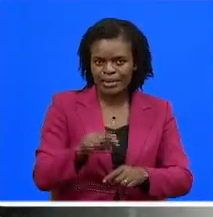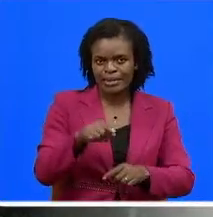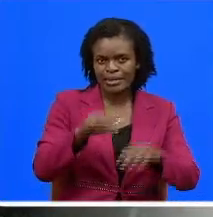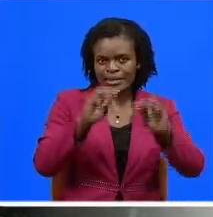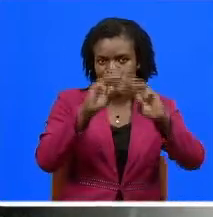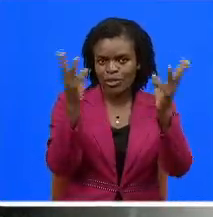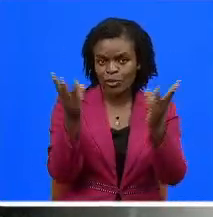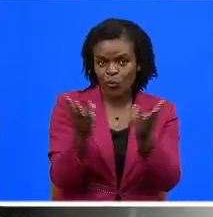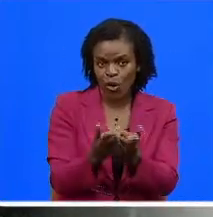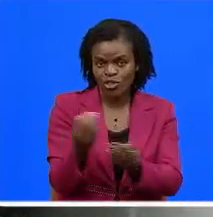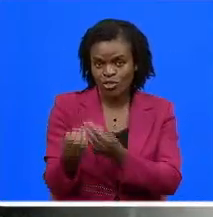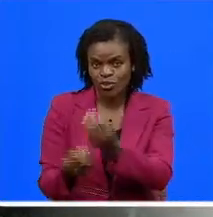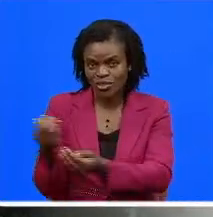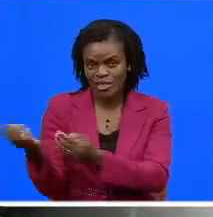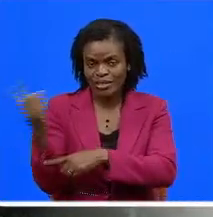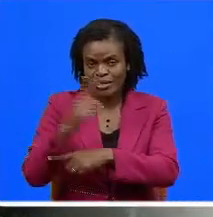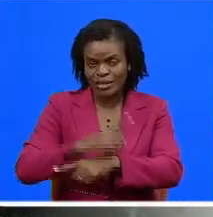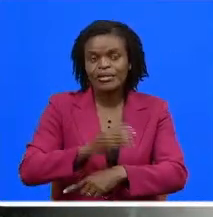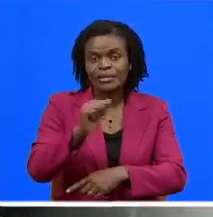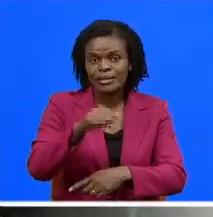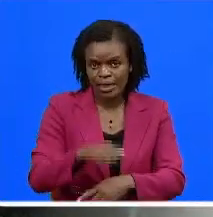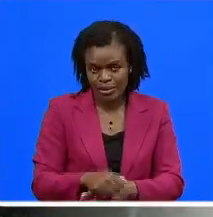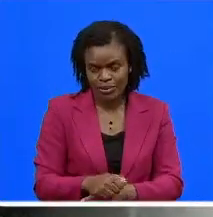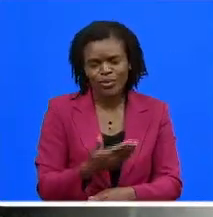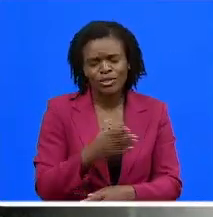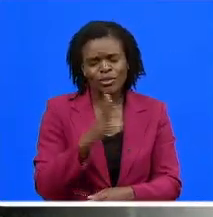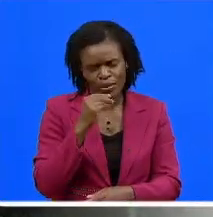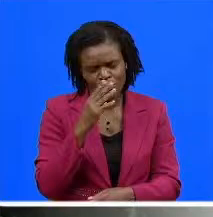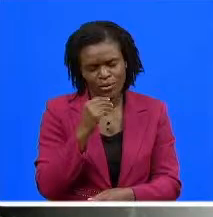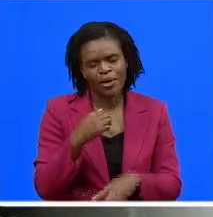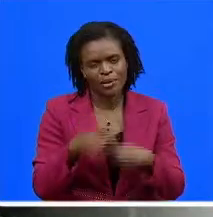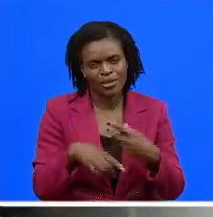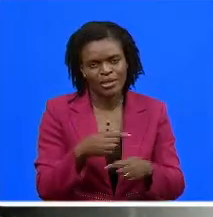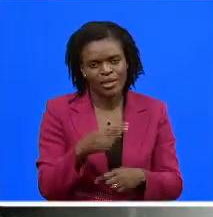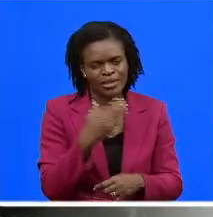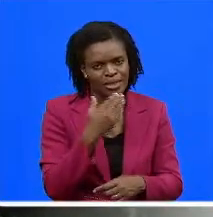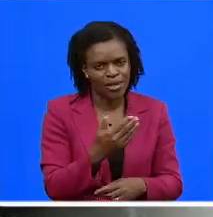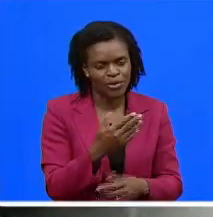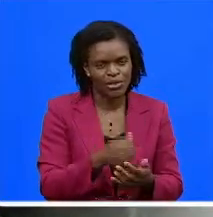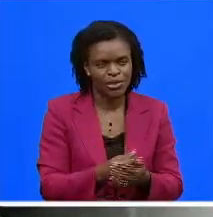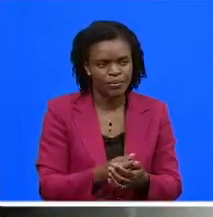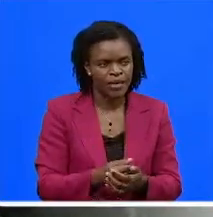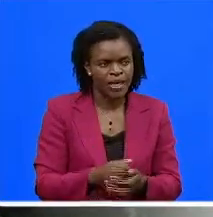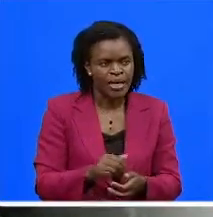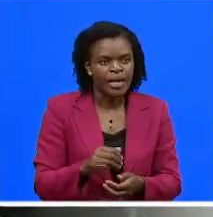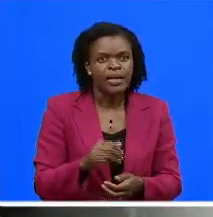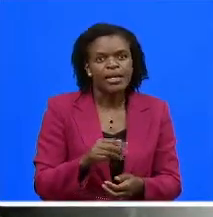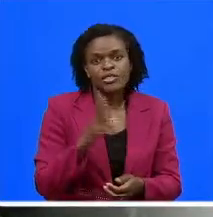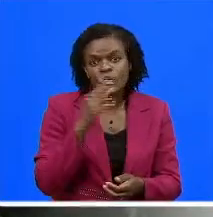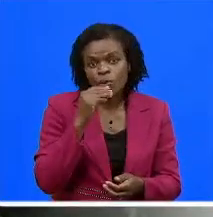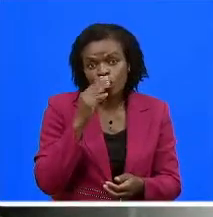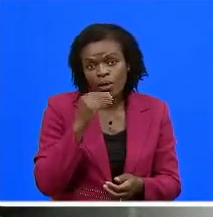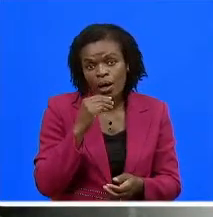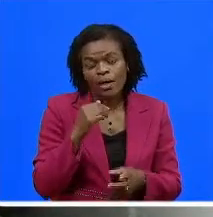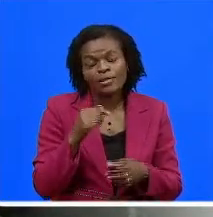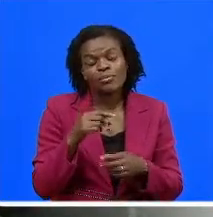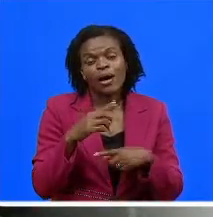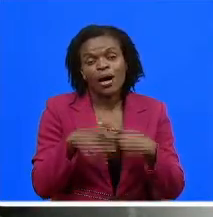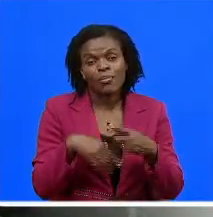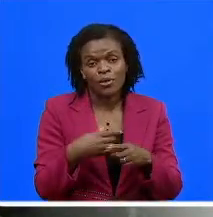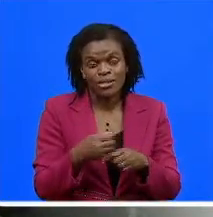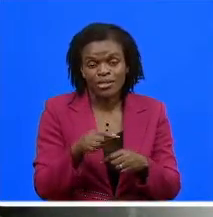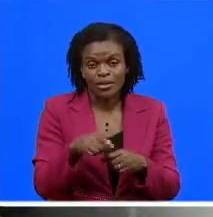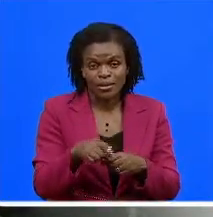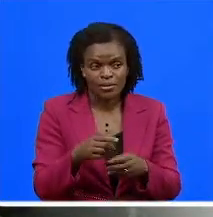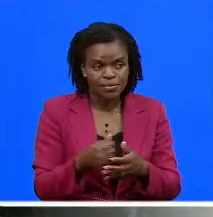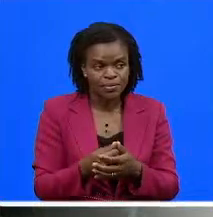Definitely, we have to be talking about all of that. So thank you so much for just talking about that. Yes. But then we're going to come back to this conversation because I have more things to be asking